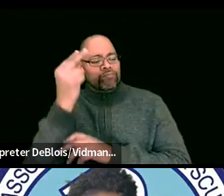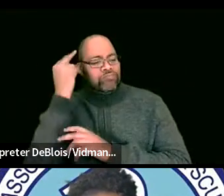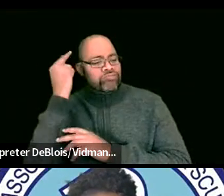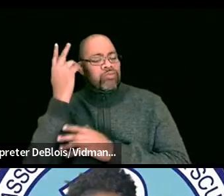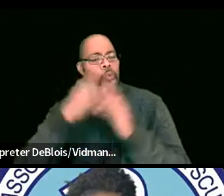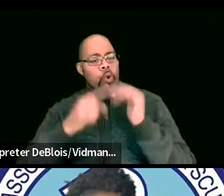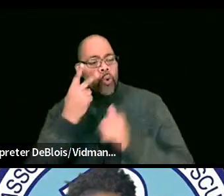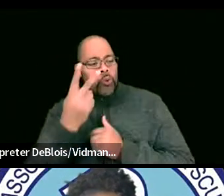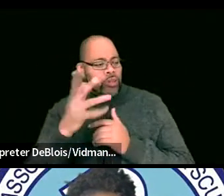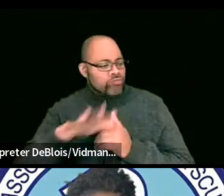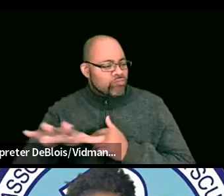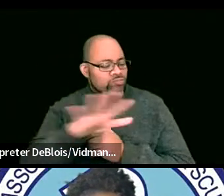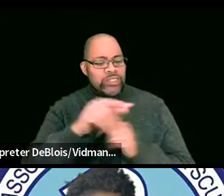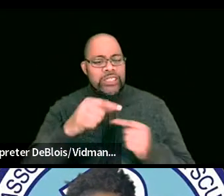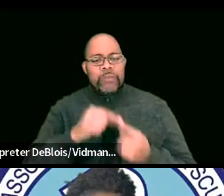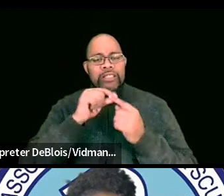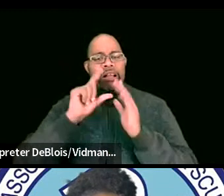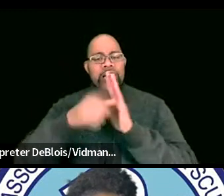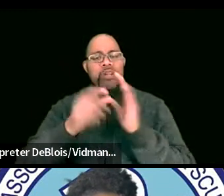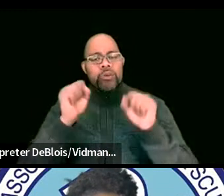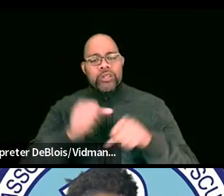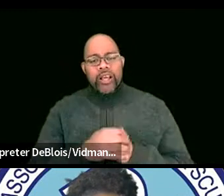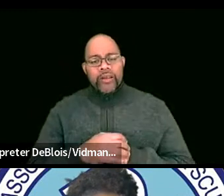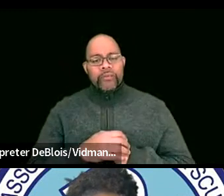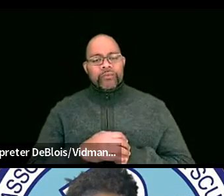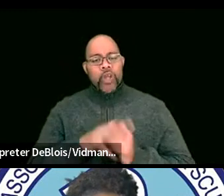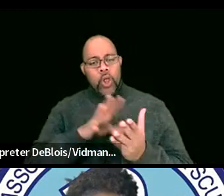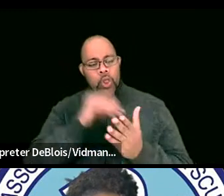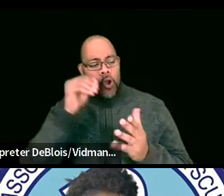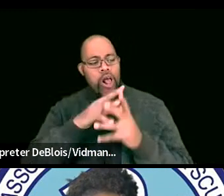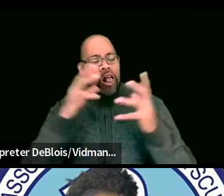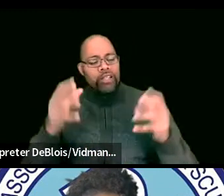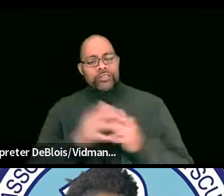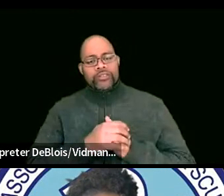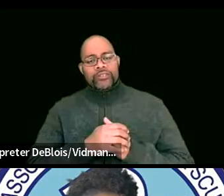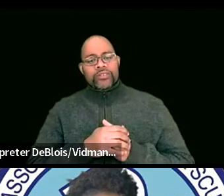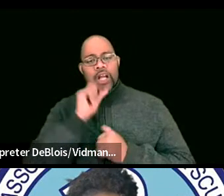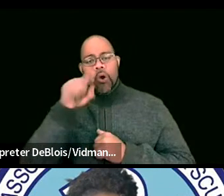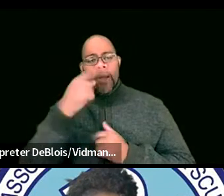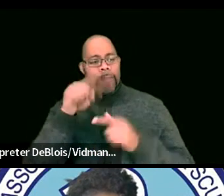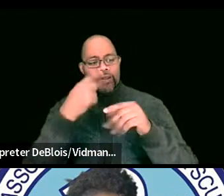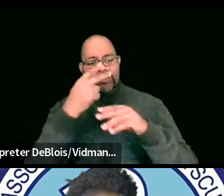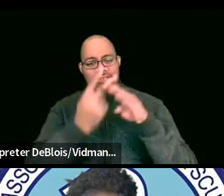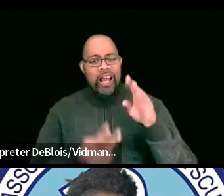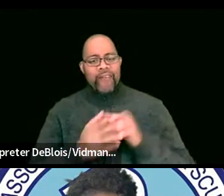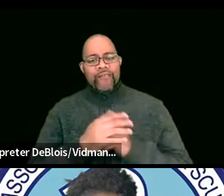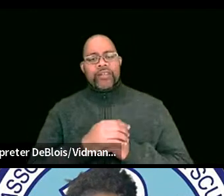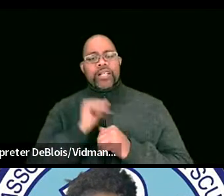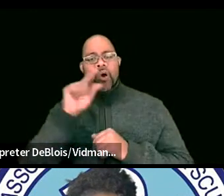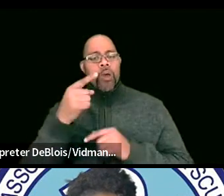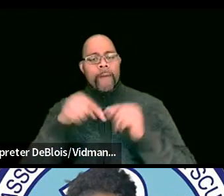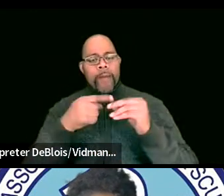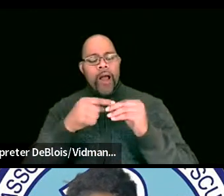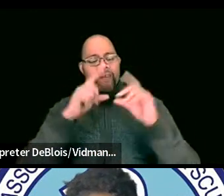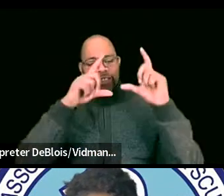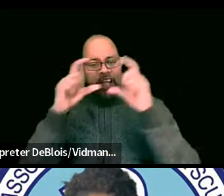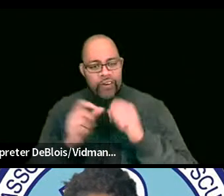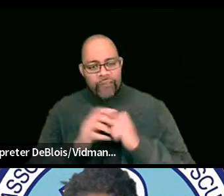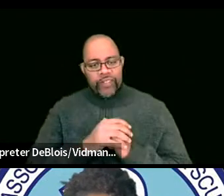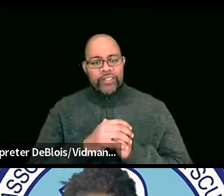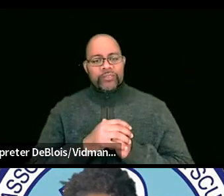looking at, especially later. You get to learn a whole bunch, not only about diving and not only about